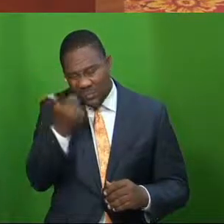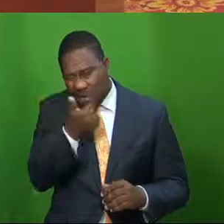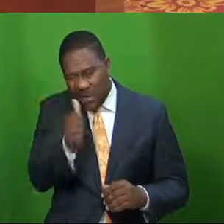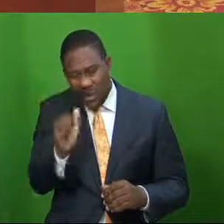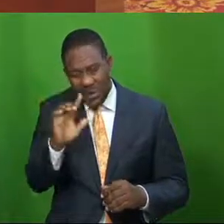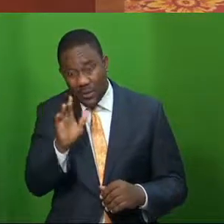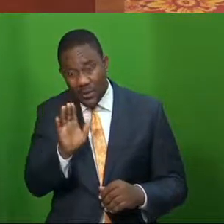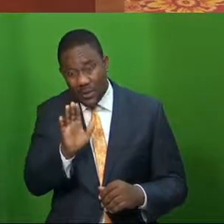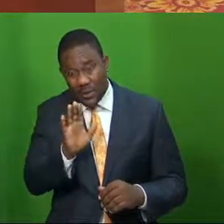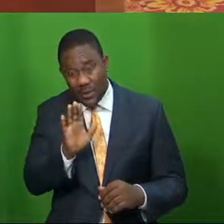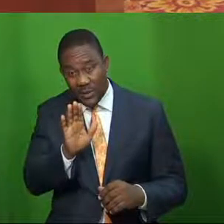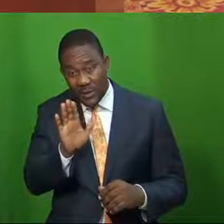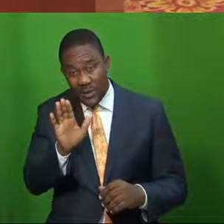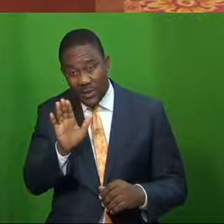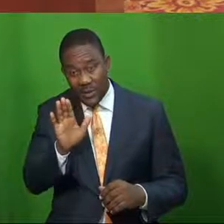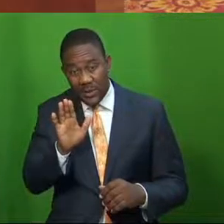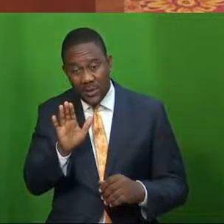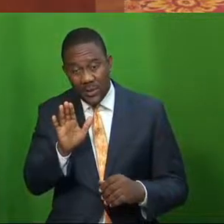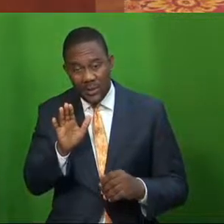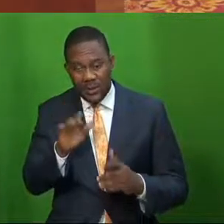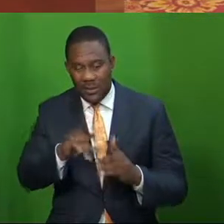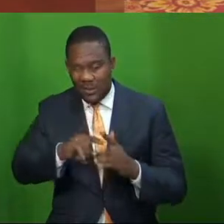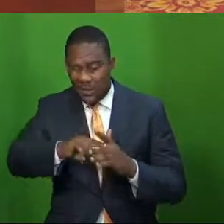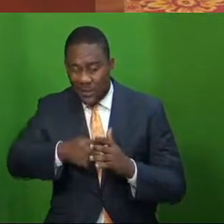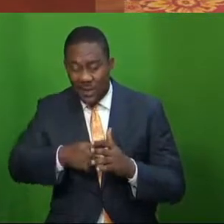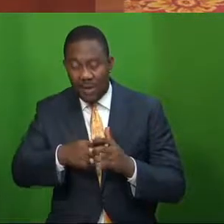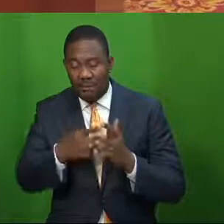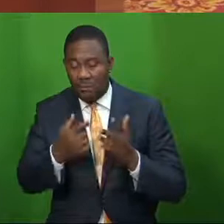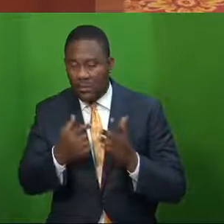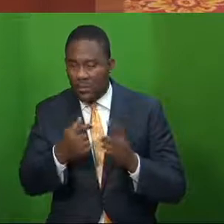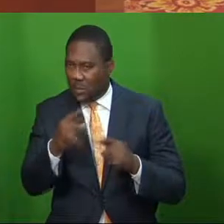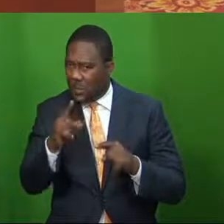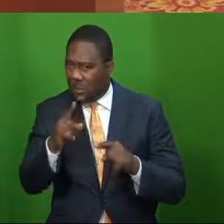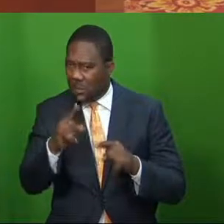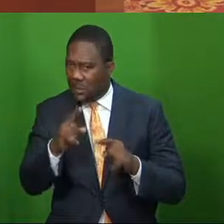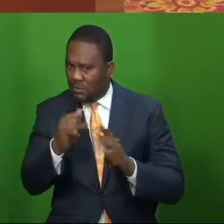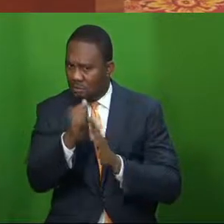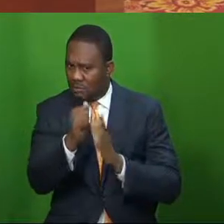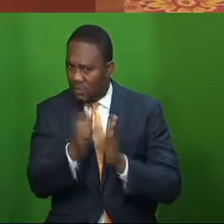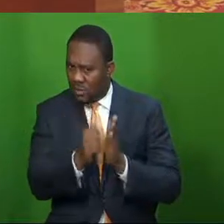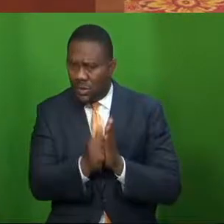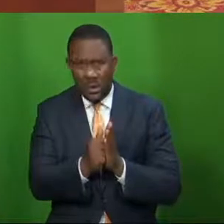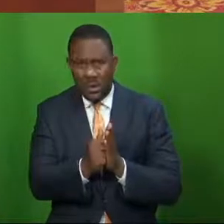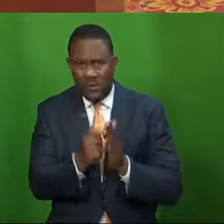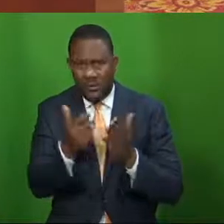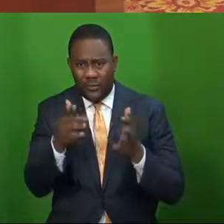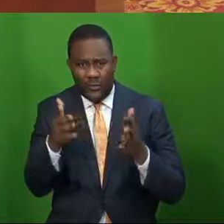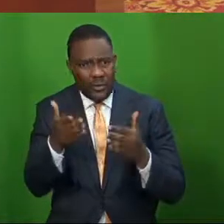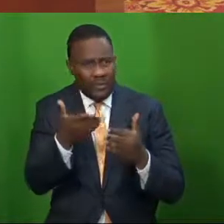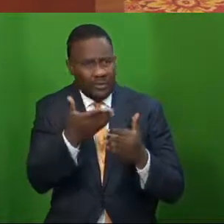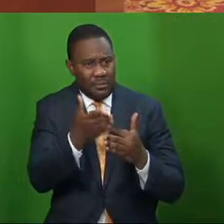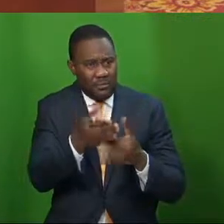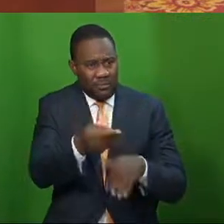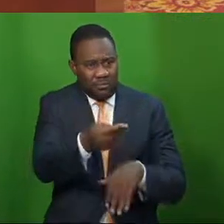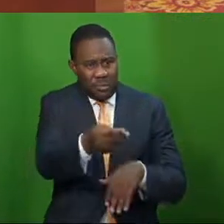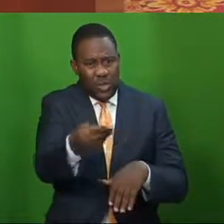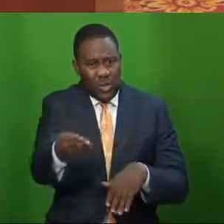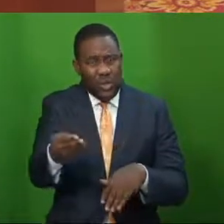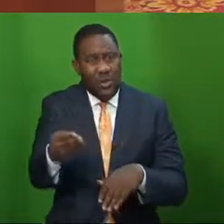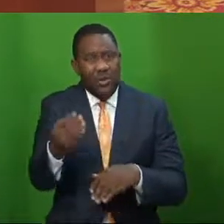government, the agenda submitted to members of Parliament 14 days